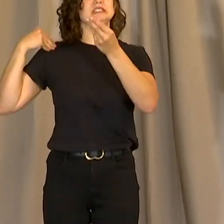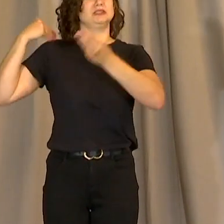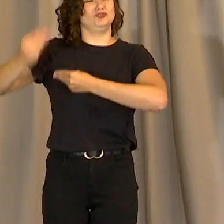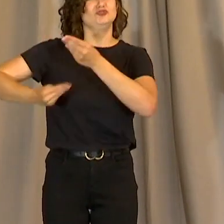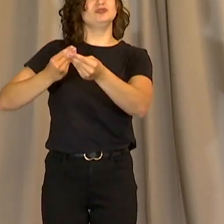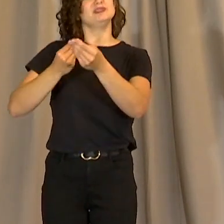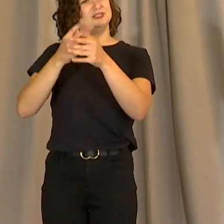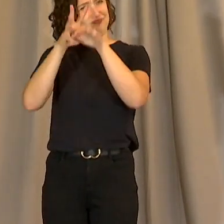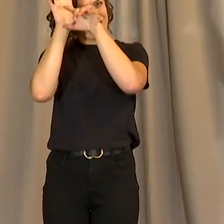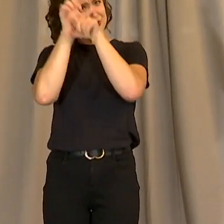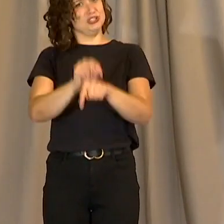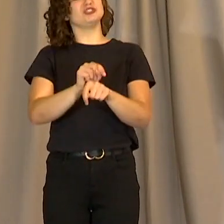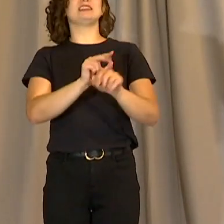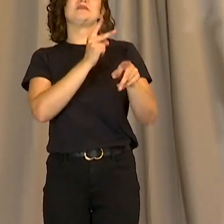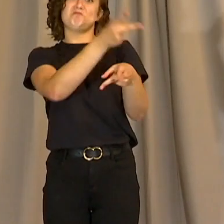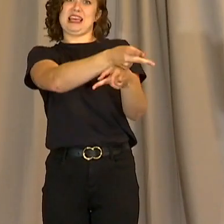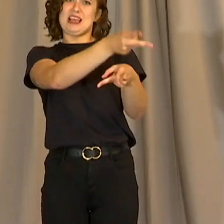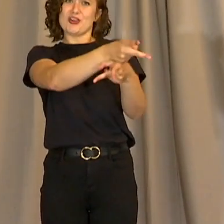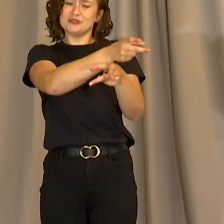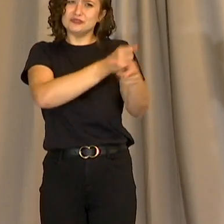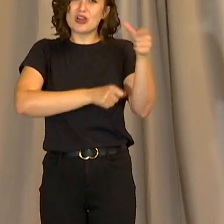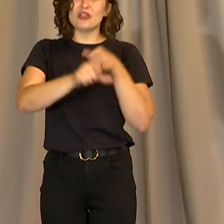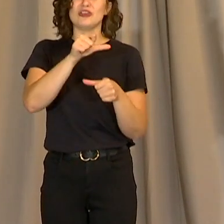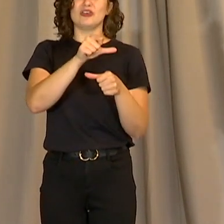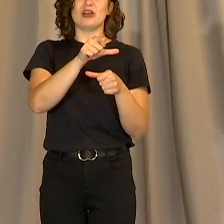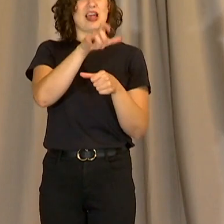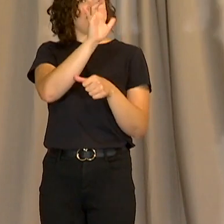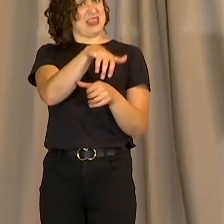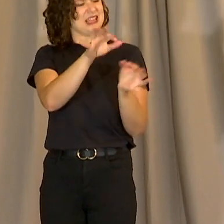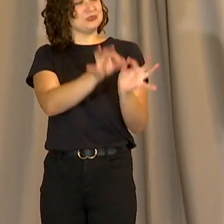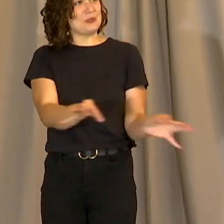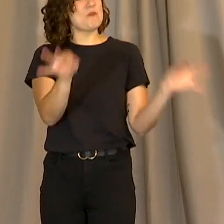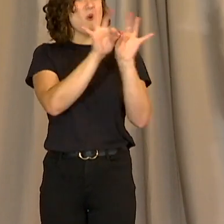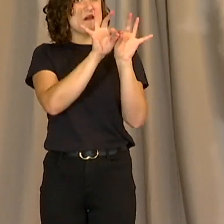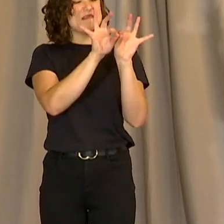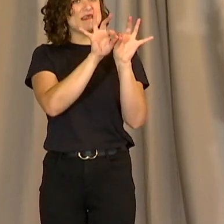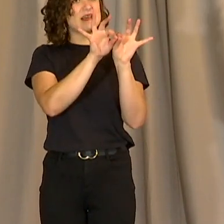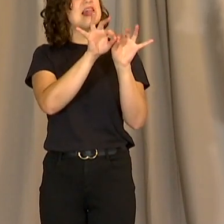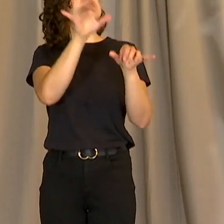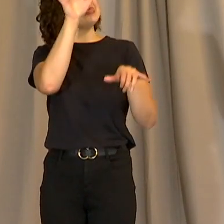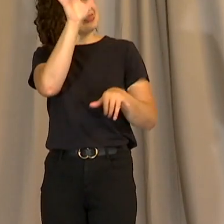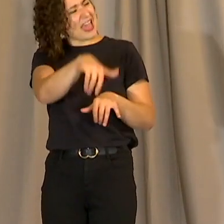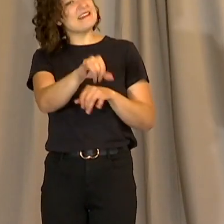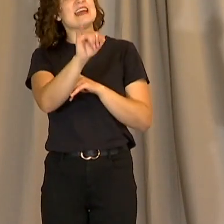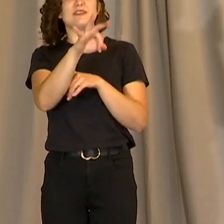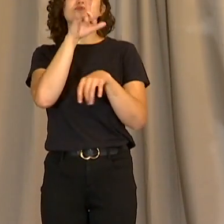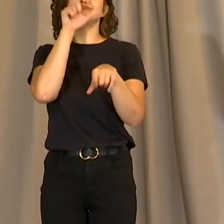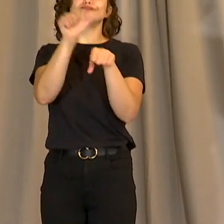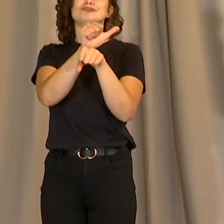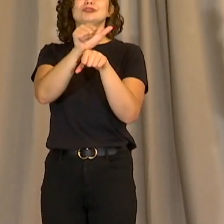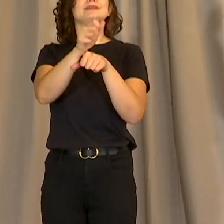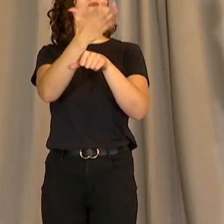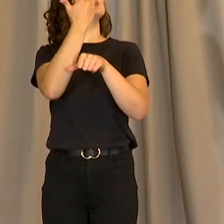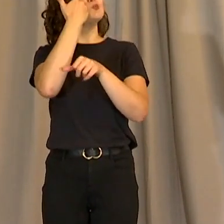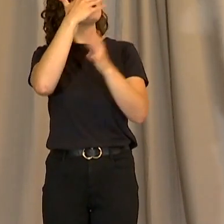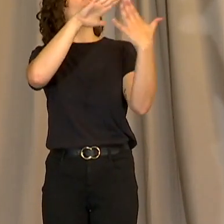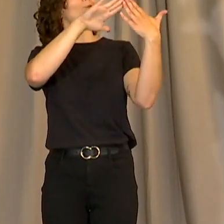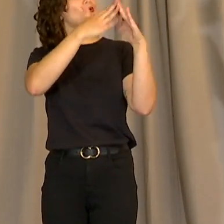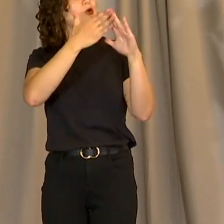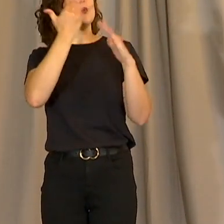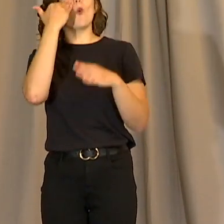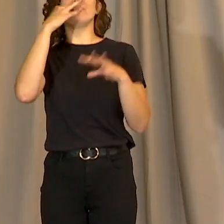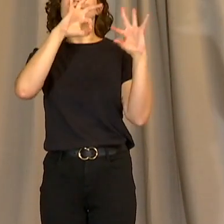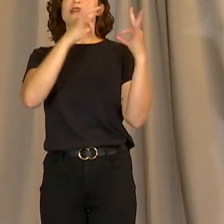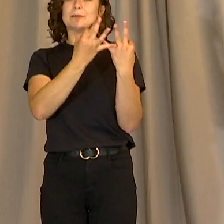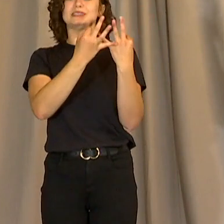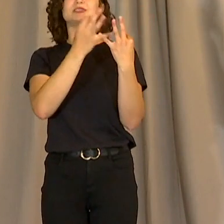each other. That's what should appear when we Google. That's what would appear if you get to know the families in the community.